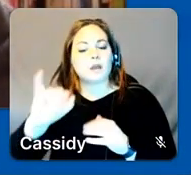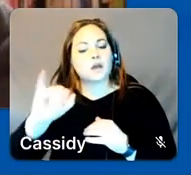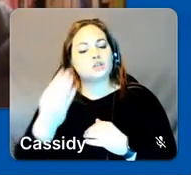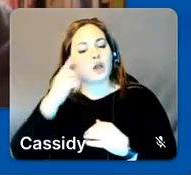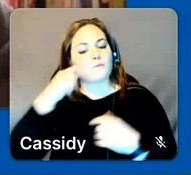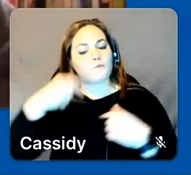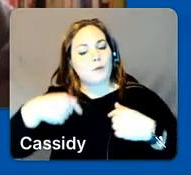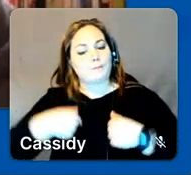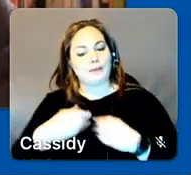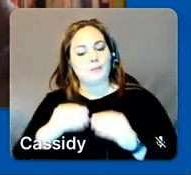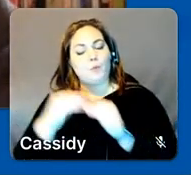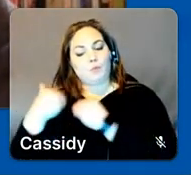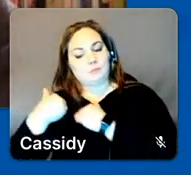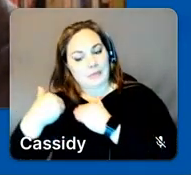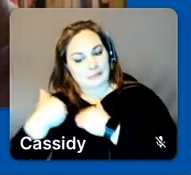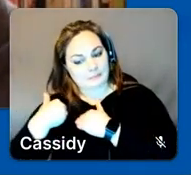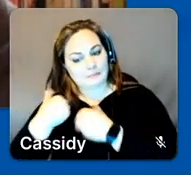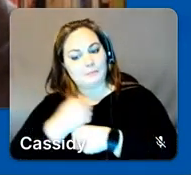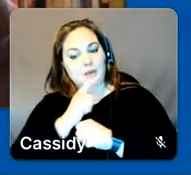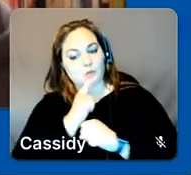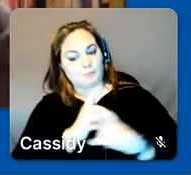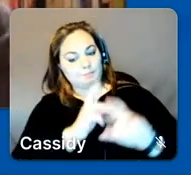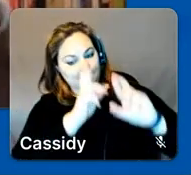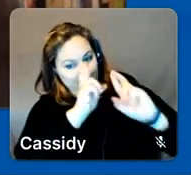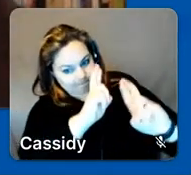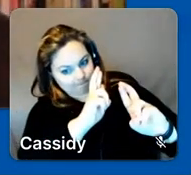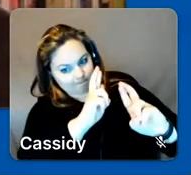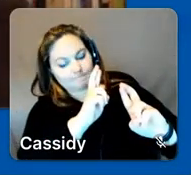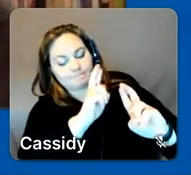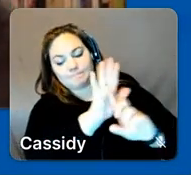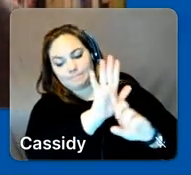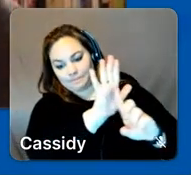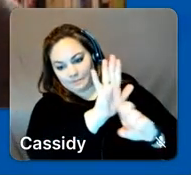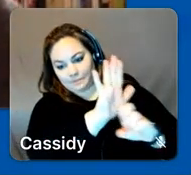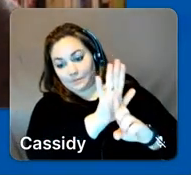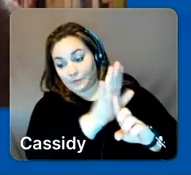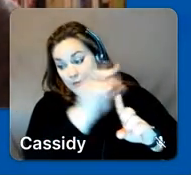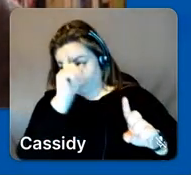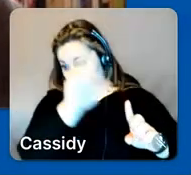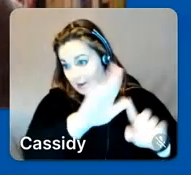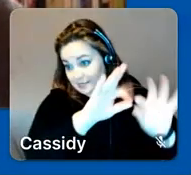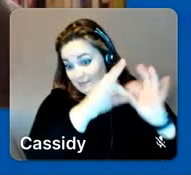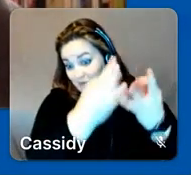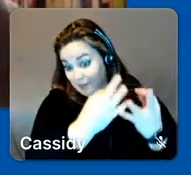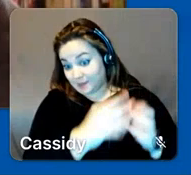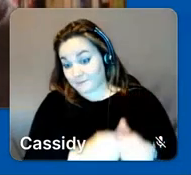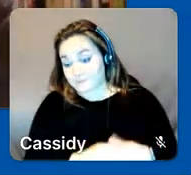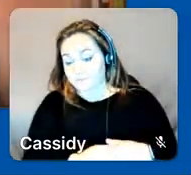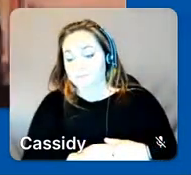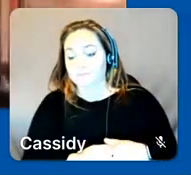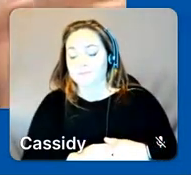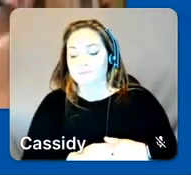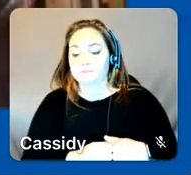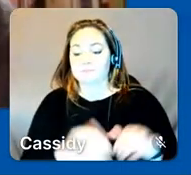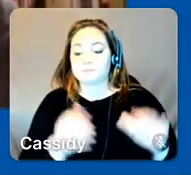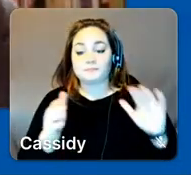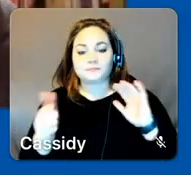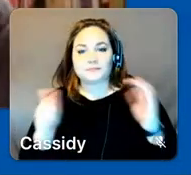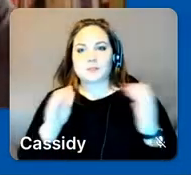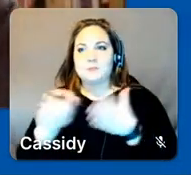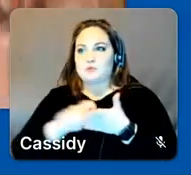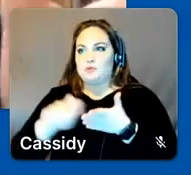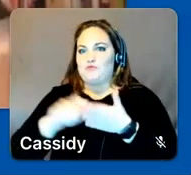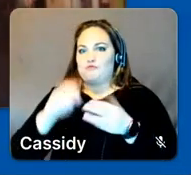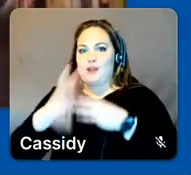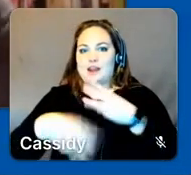make sure that I was honoring Michael Crichton to his own family, as opposed to this sort of wider world,